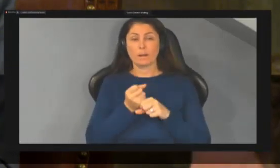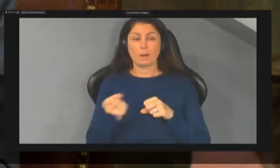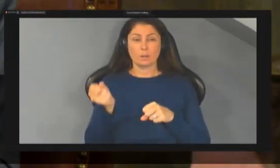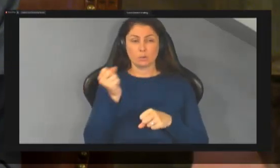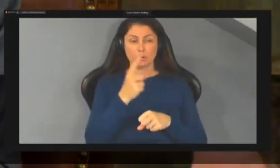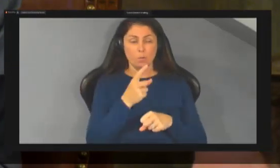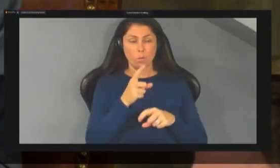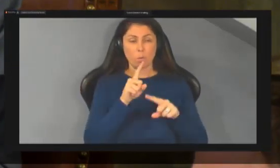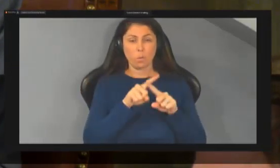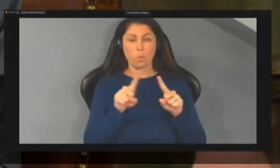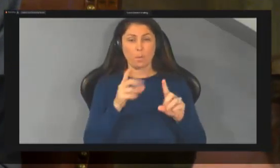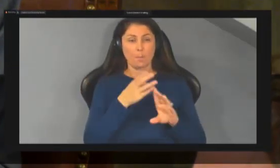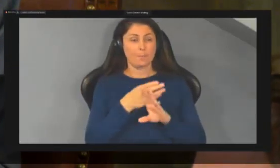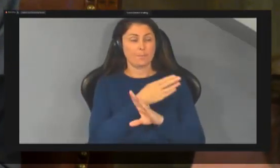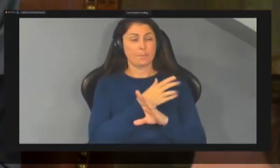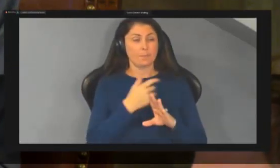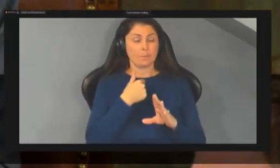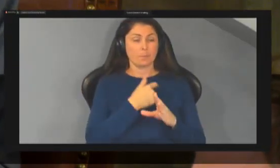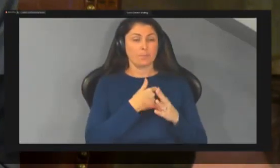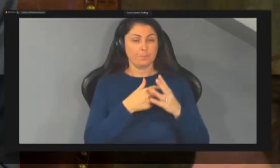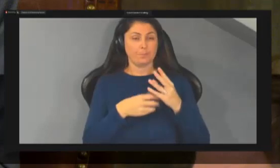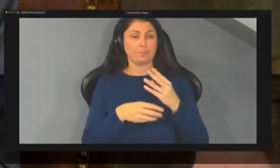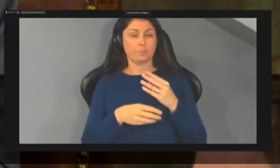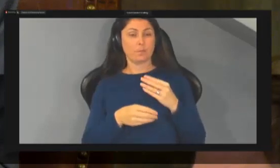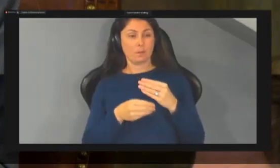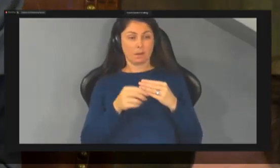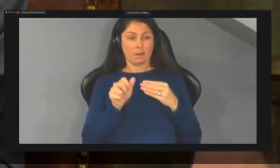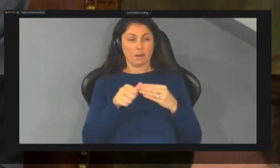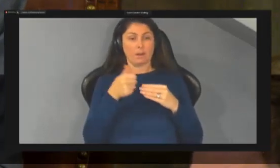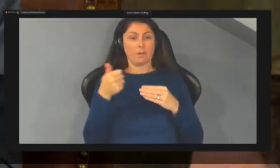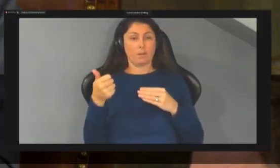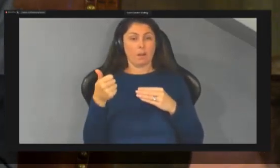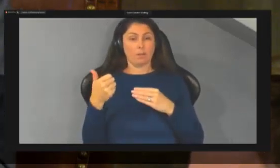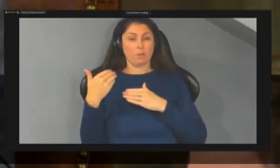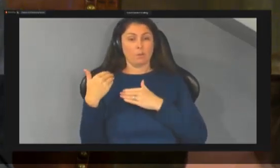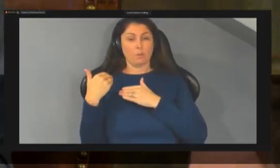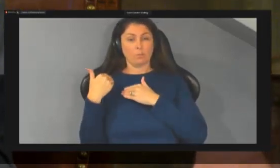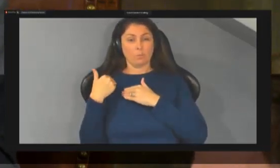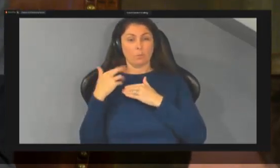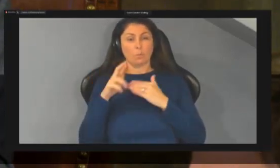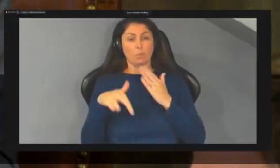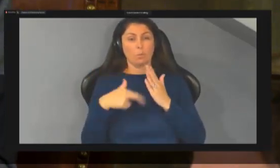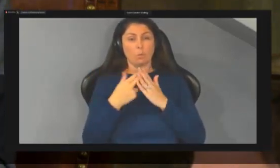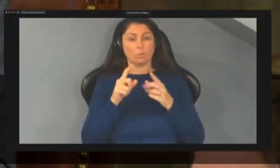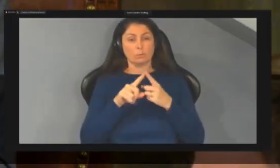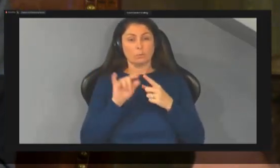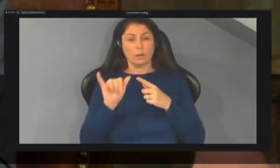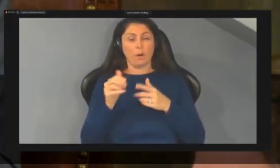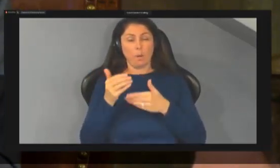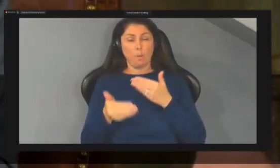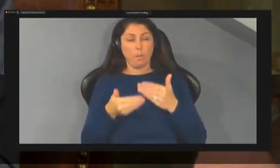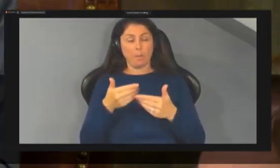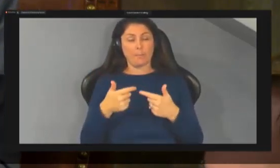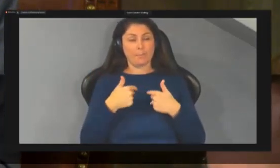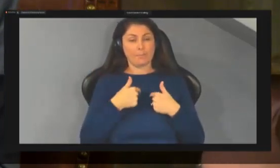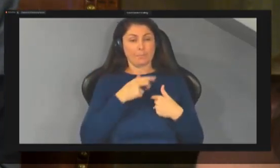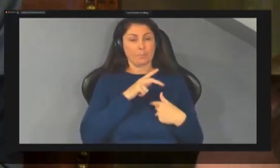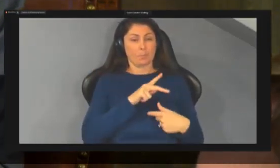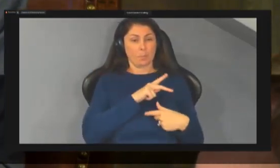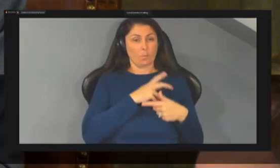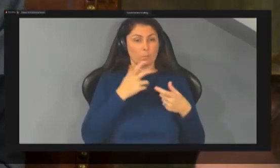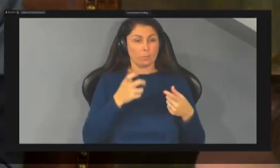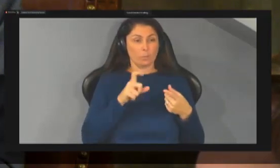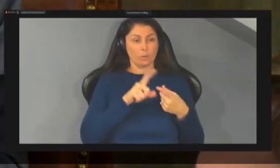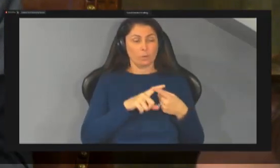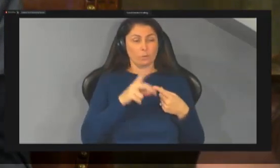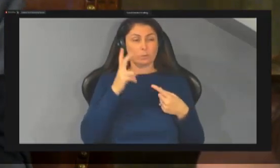But before we add another role to that process, I personally would like to see